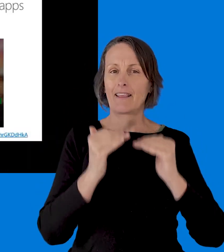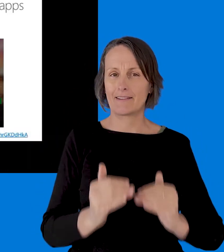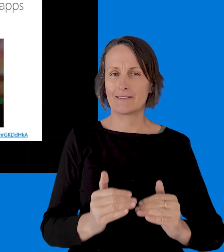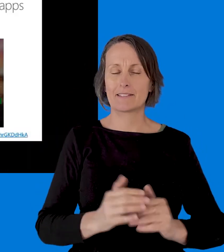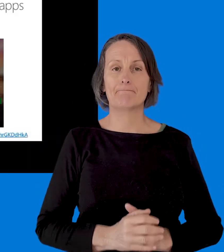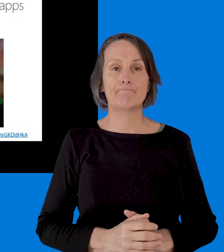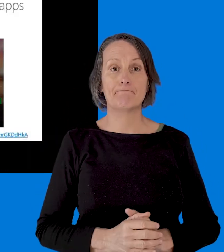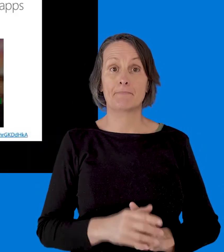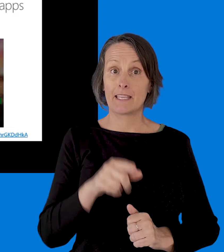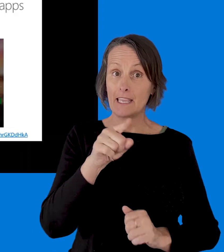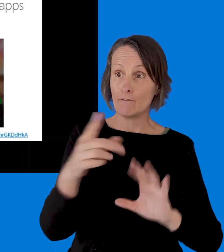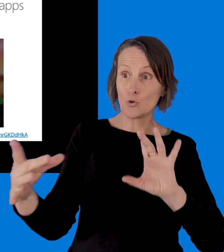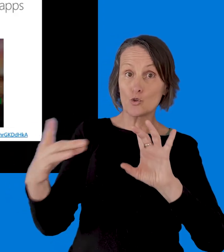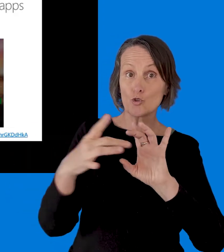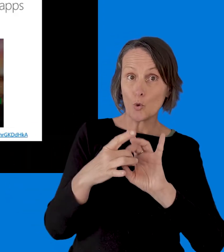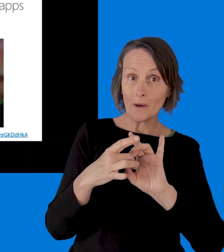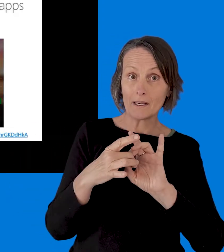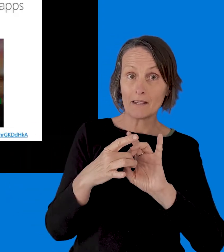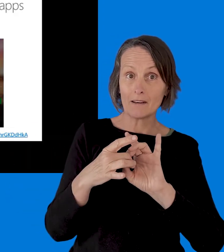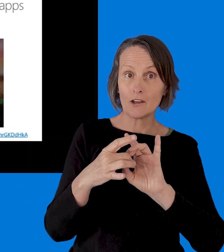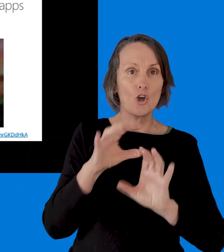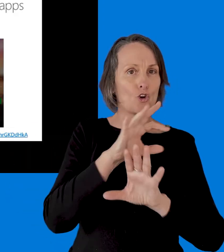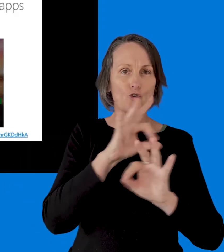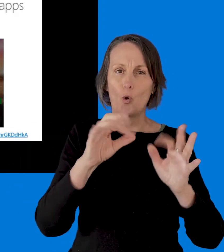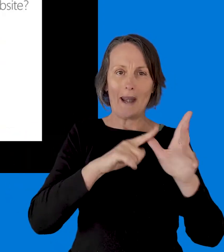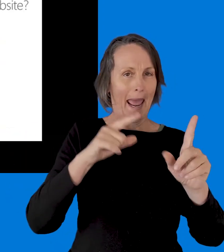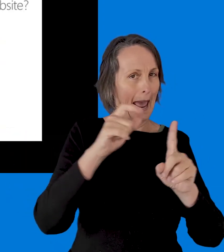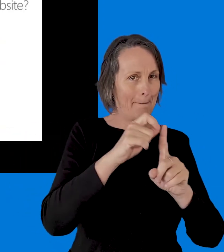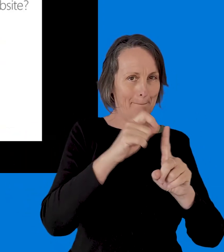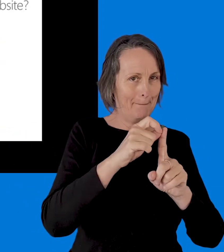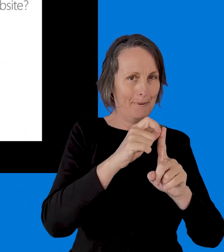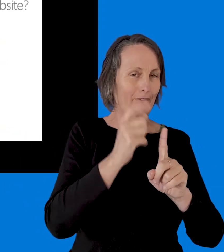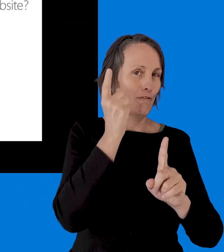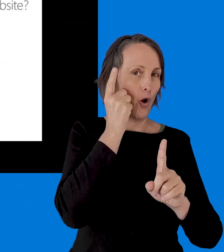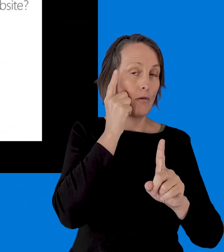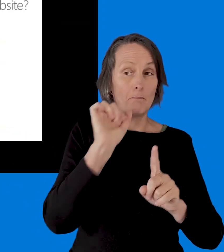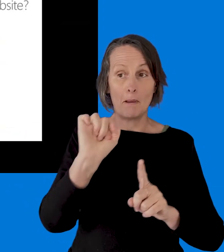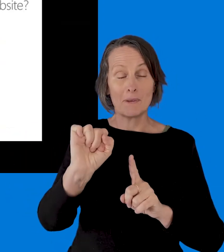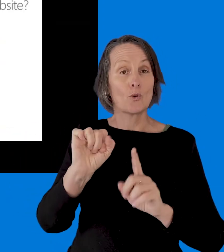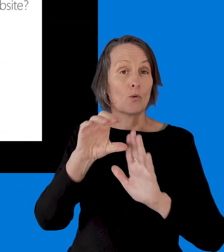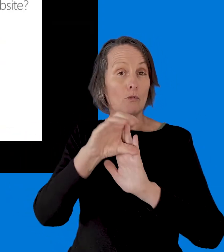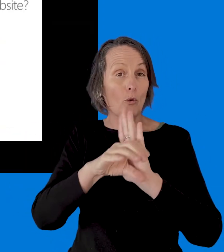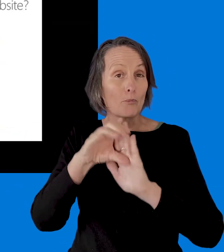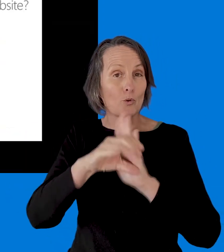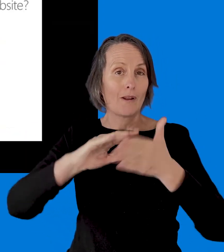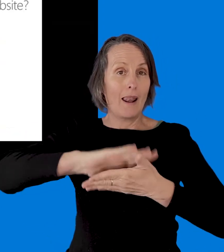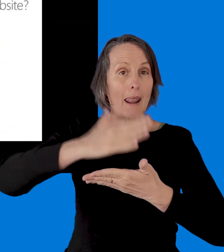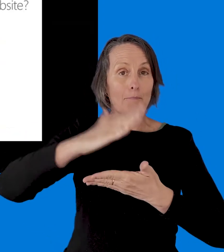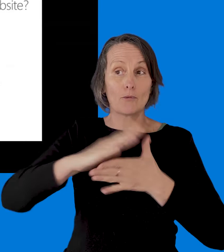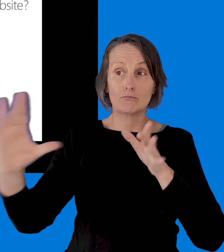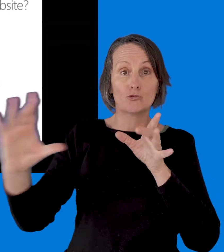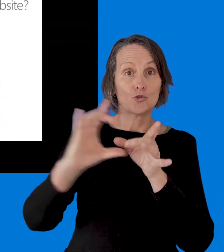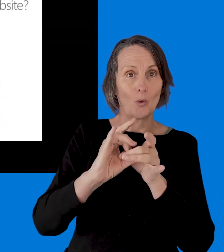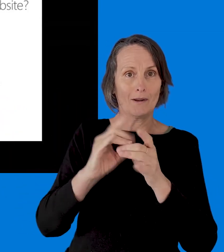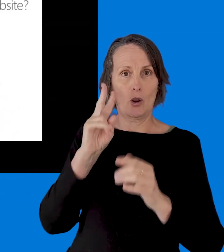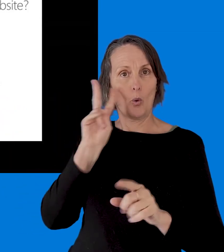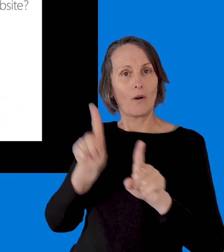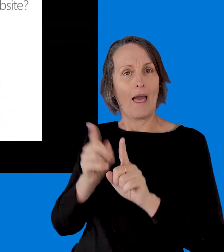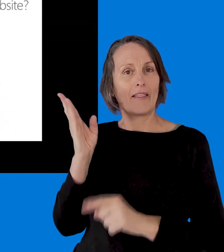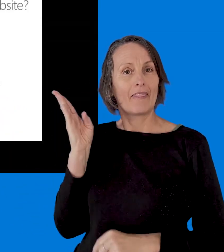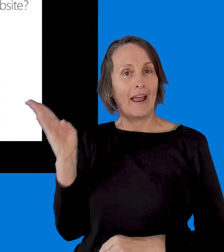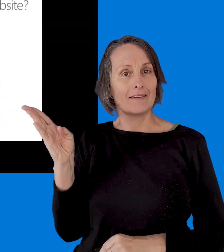I'm going to move to the next page. If you're joining not from the Translator app, but from your browser, you'll get a window that looks something